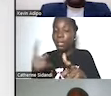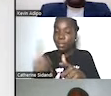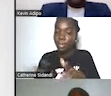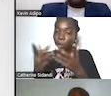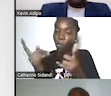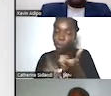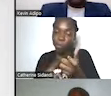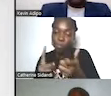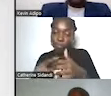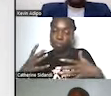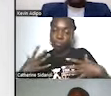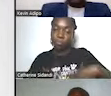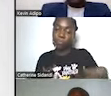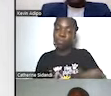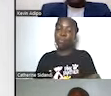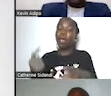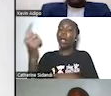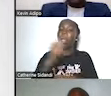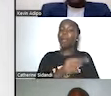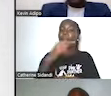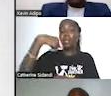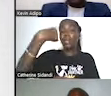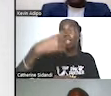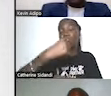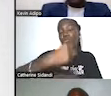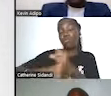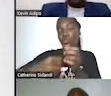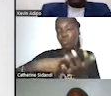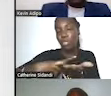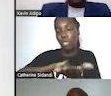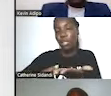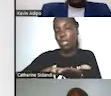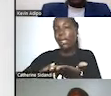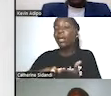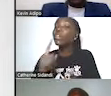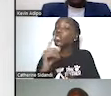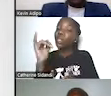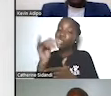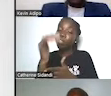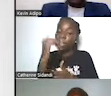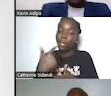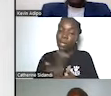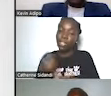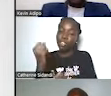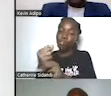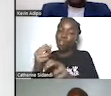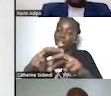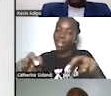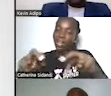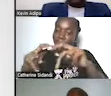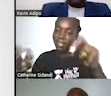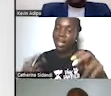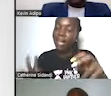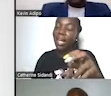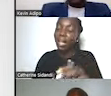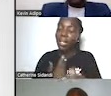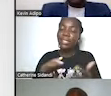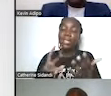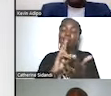week, right? So that's why now we are doing analytics. We are going beyond reporting what has happened,